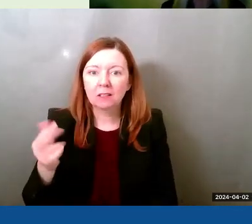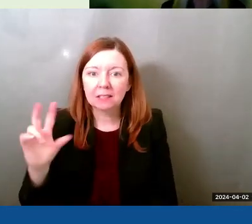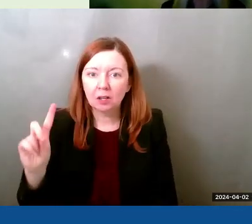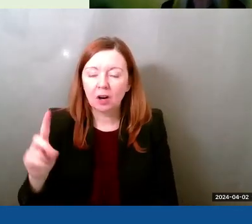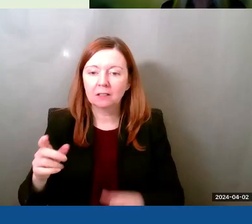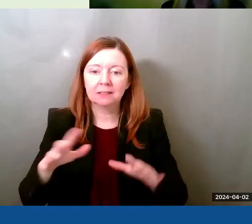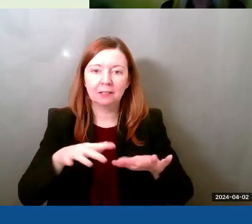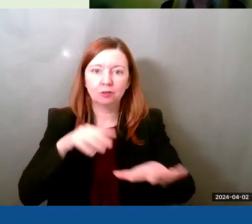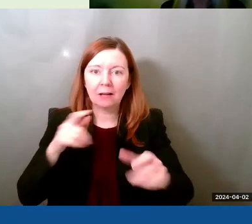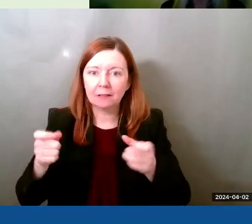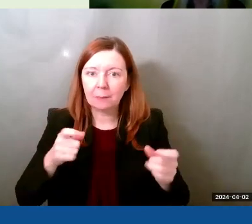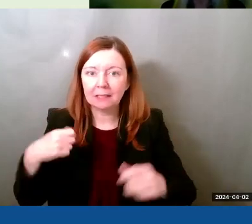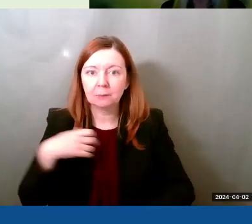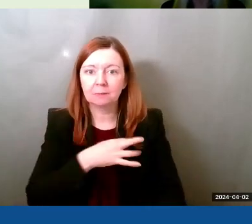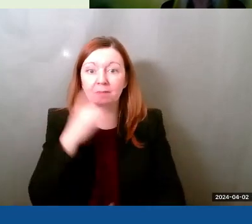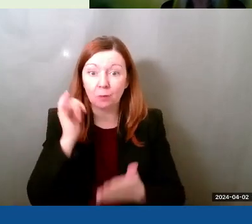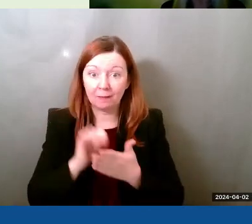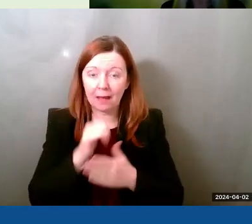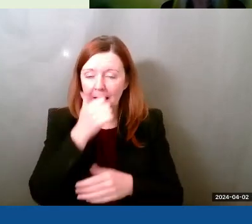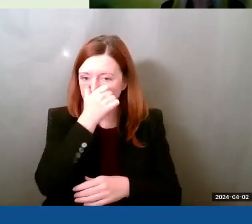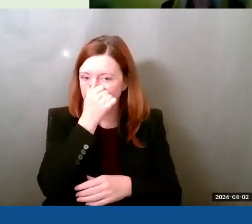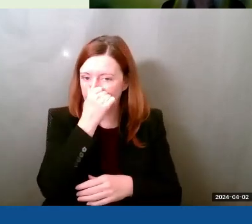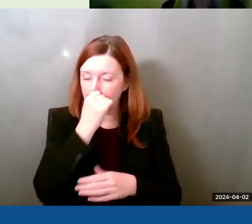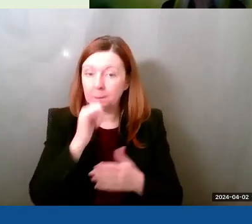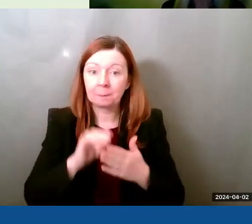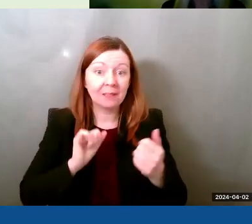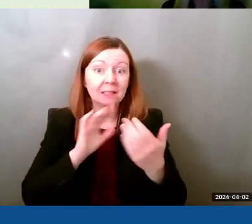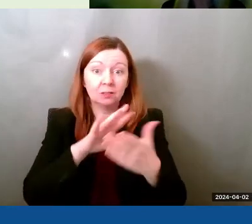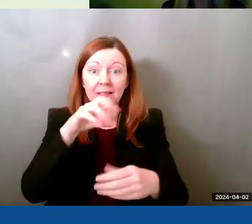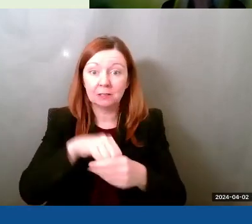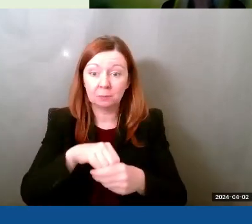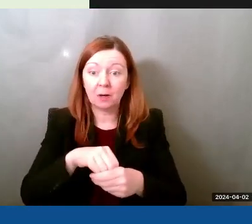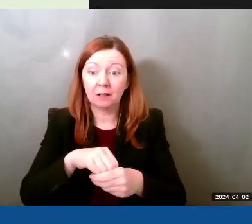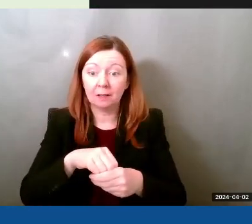personnel for those drop-off locations. So that's being addressed as part of the temp.